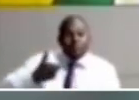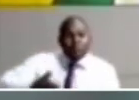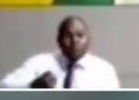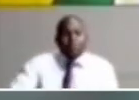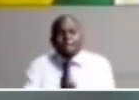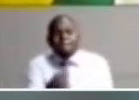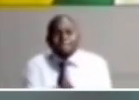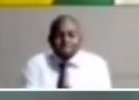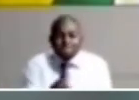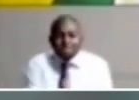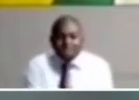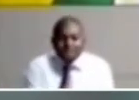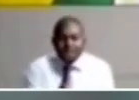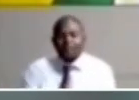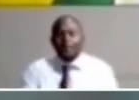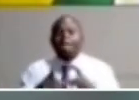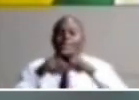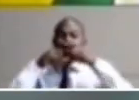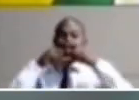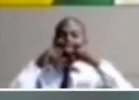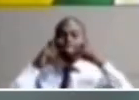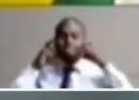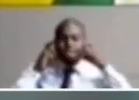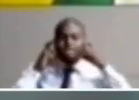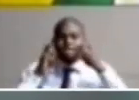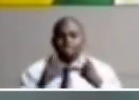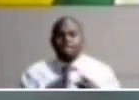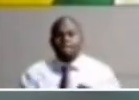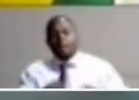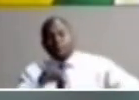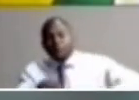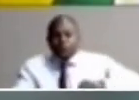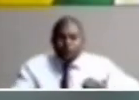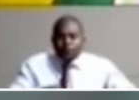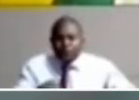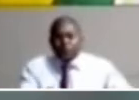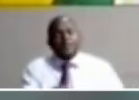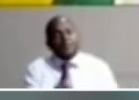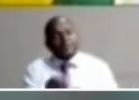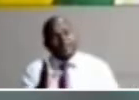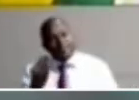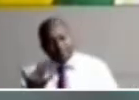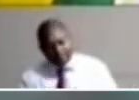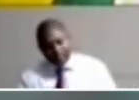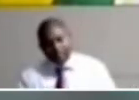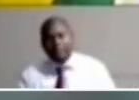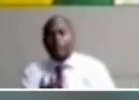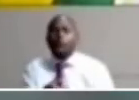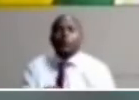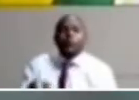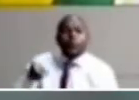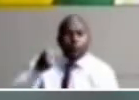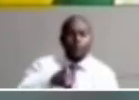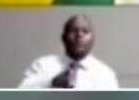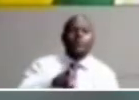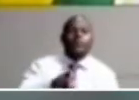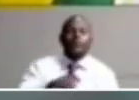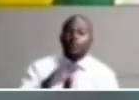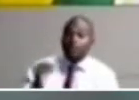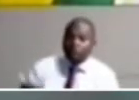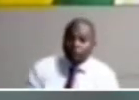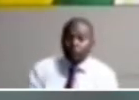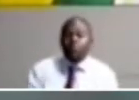sanitizers, for face masks, for bicycles, etc., has stimulated